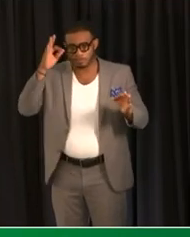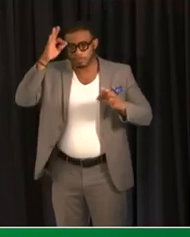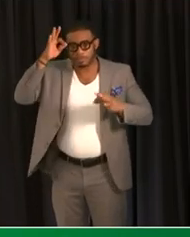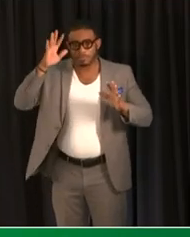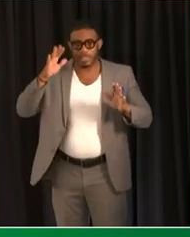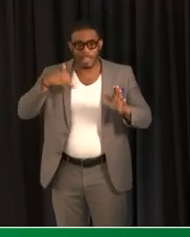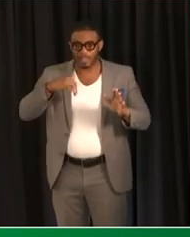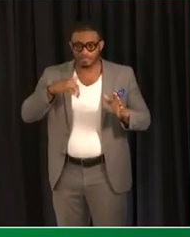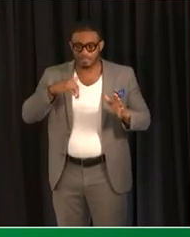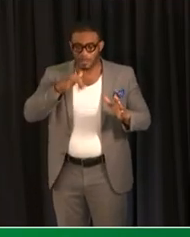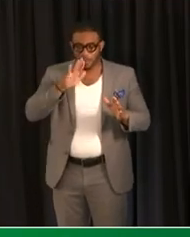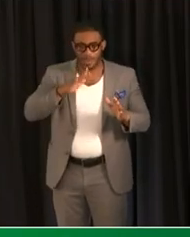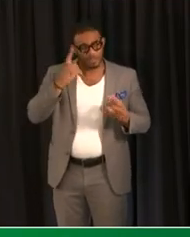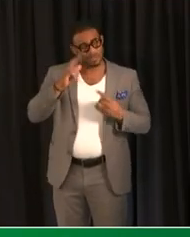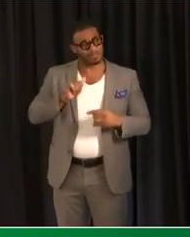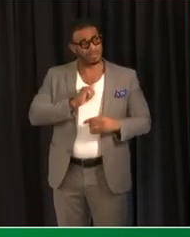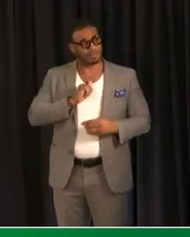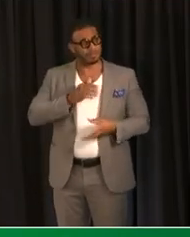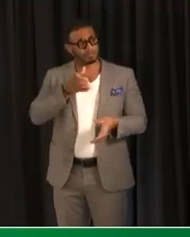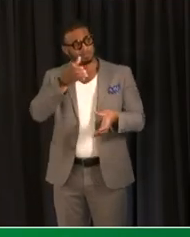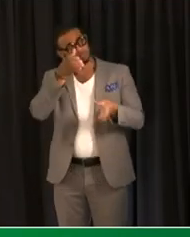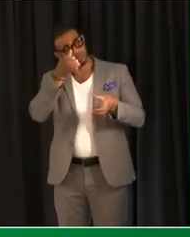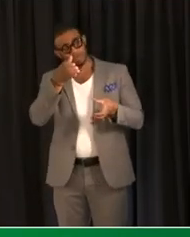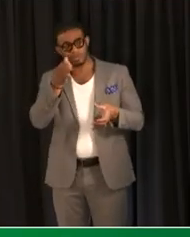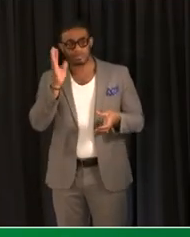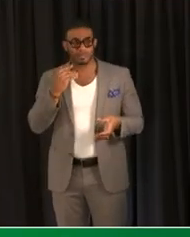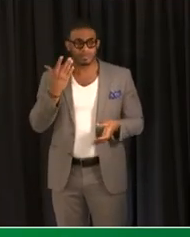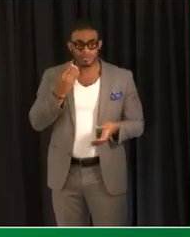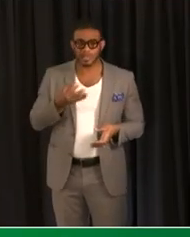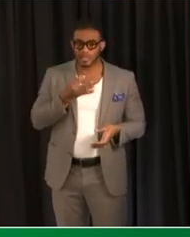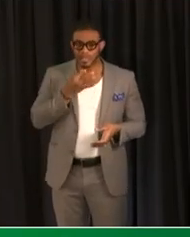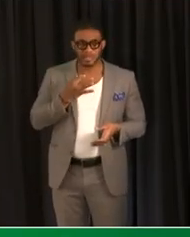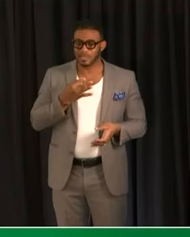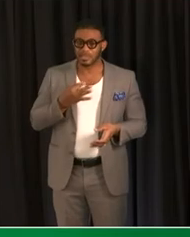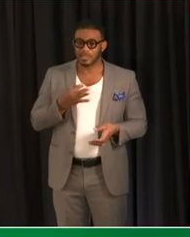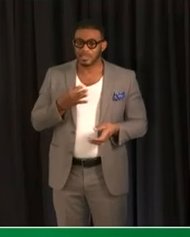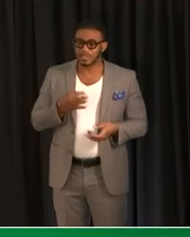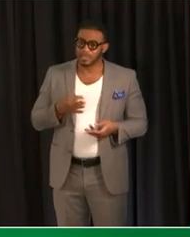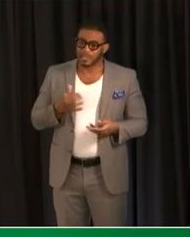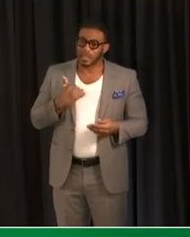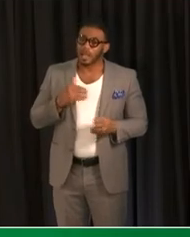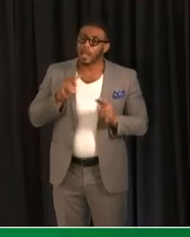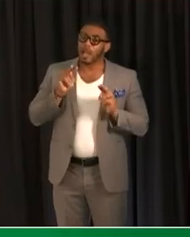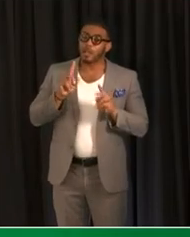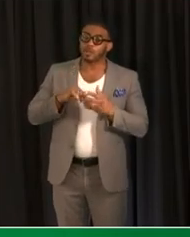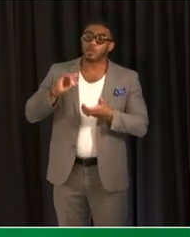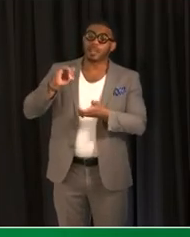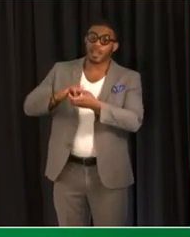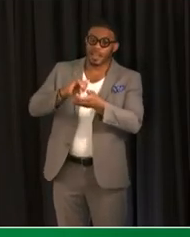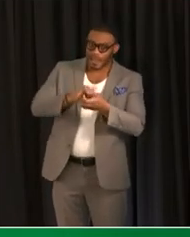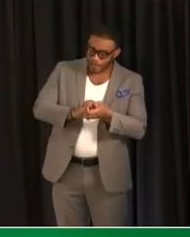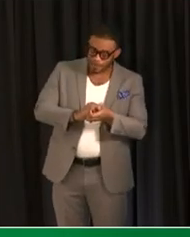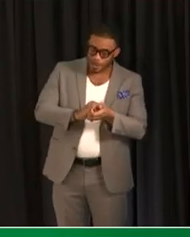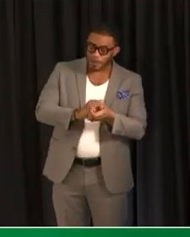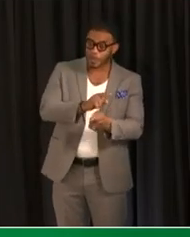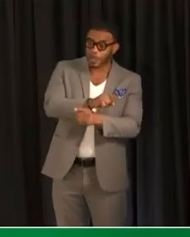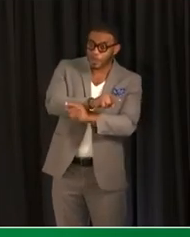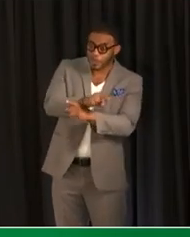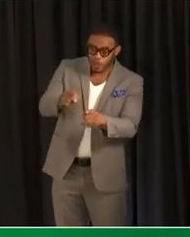before. I would never consider myself to be an expert in that. And so I'm looking to